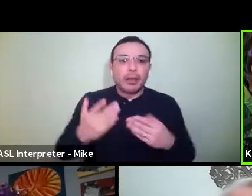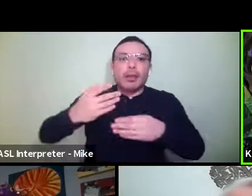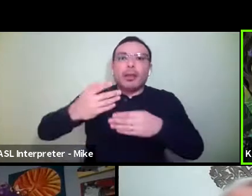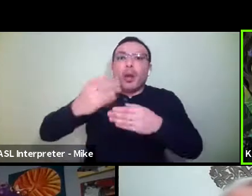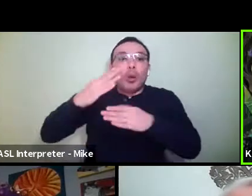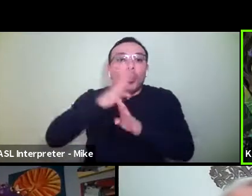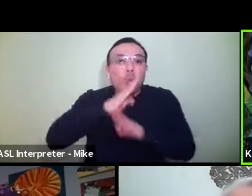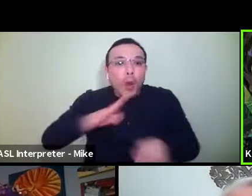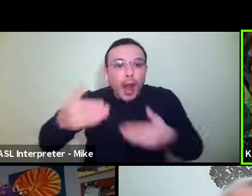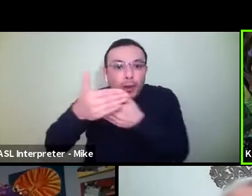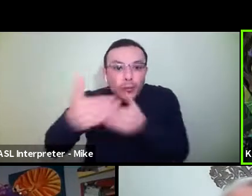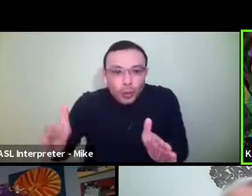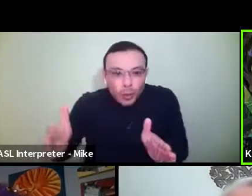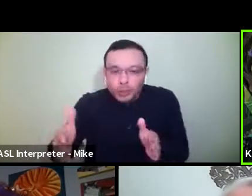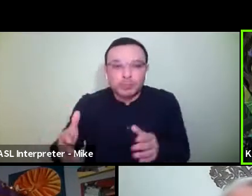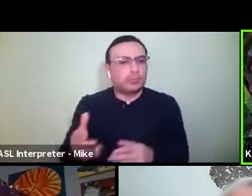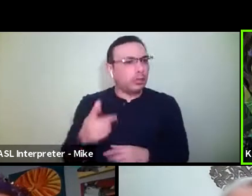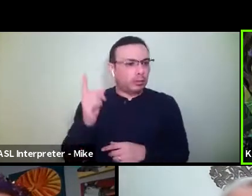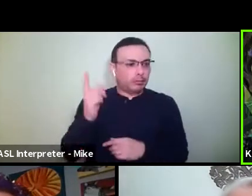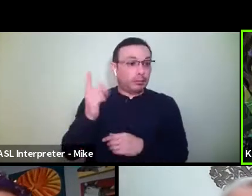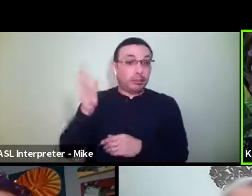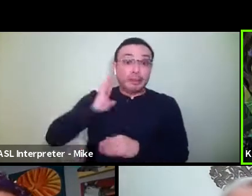made,